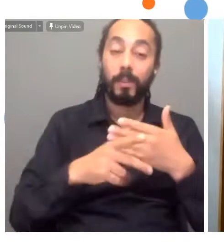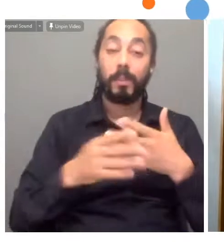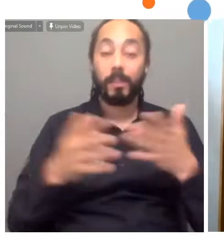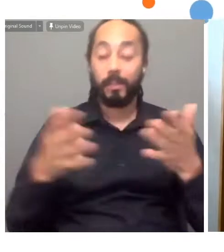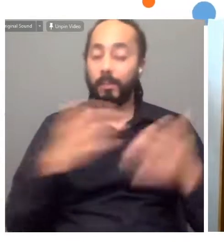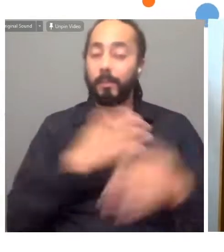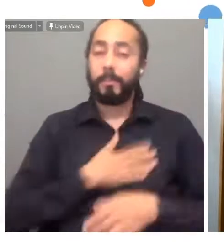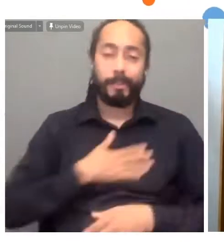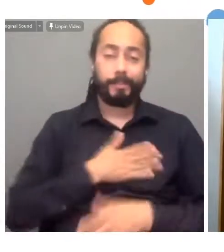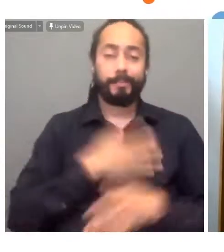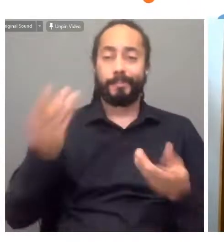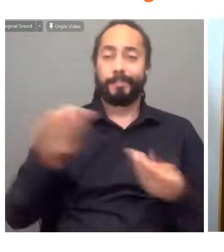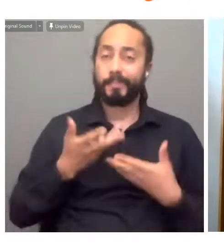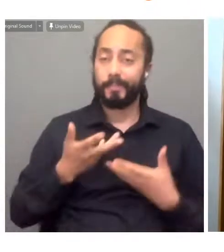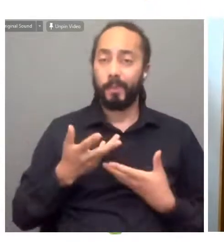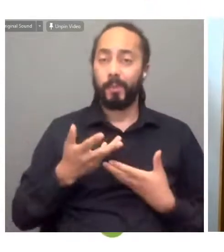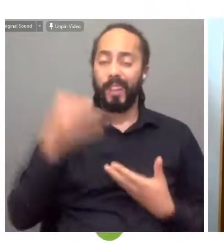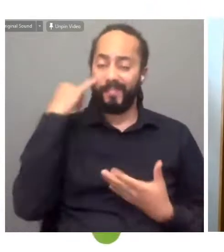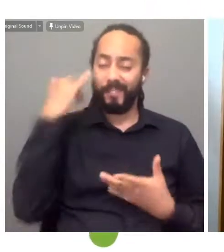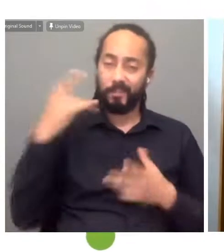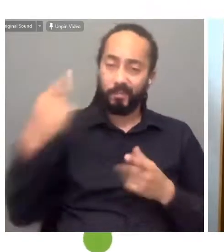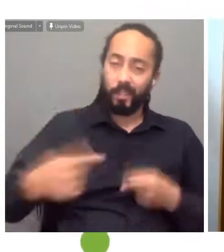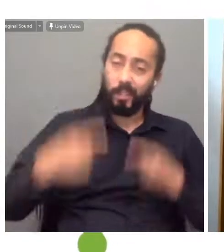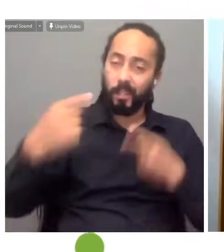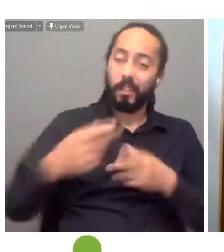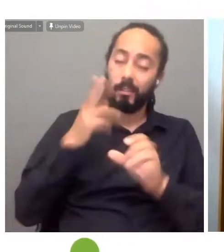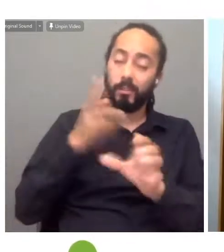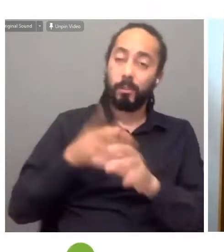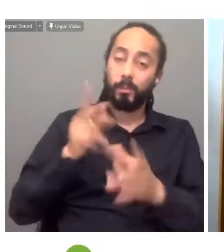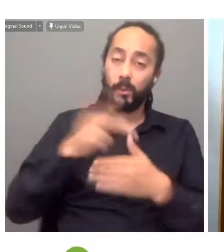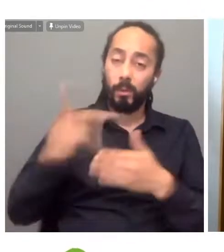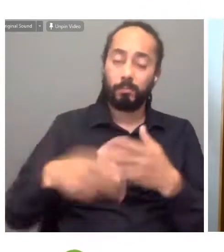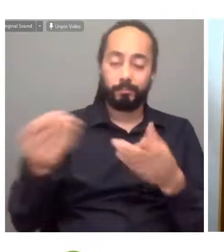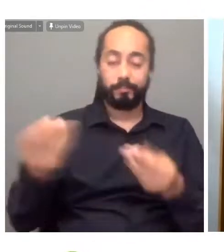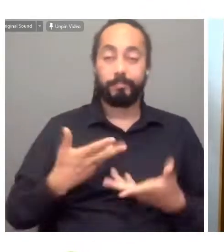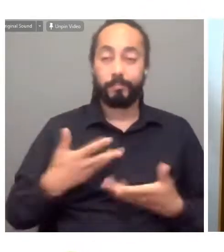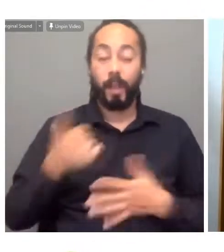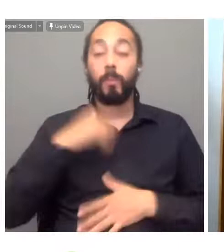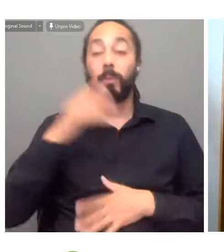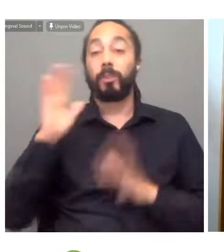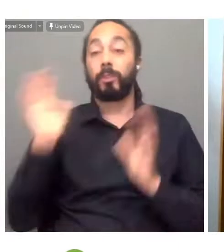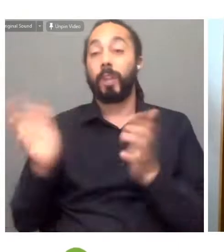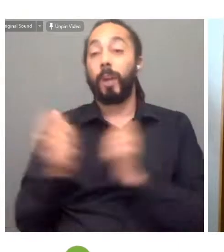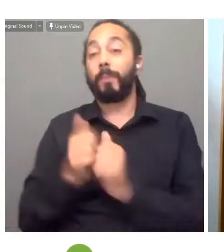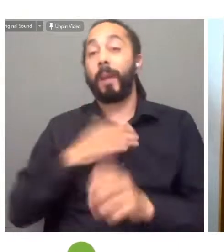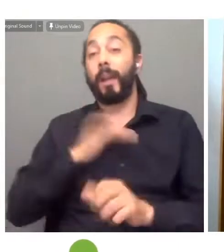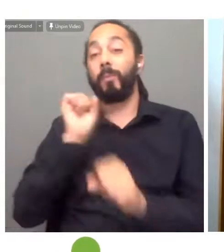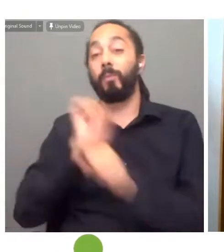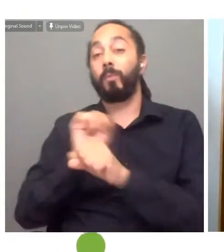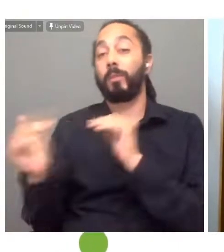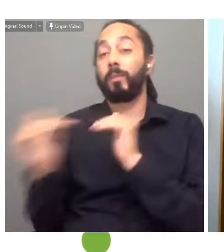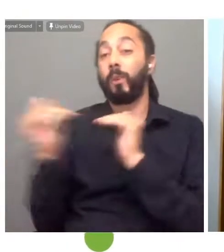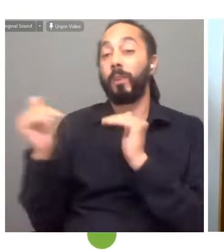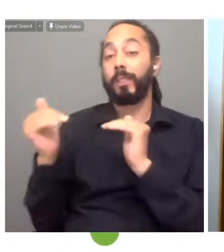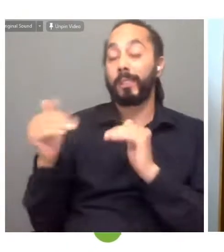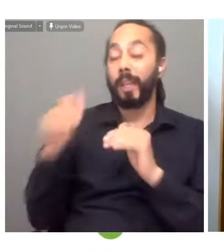please let us know, and I will certainly talk to my colleagues and see how we could adapt these